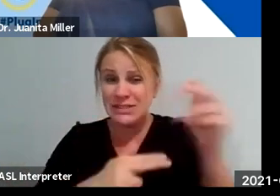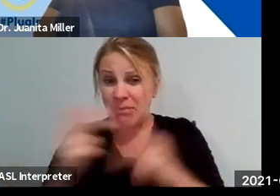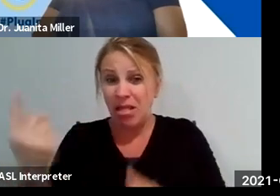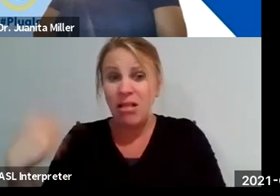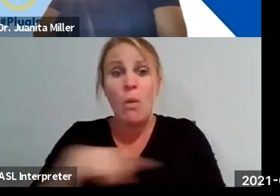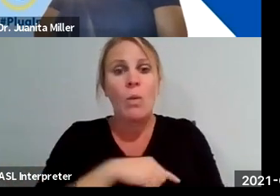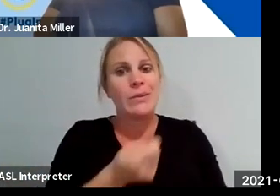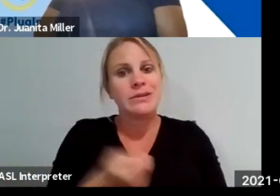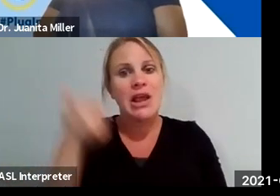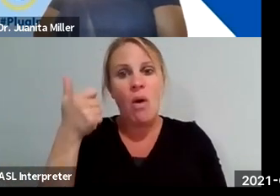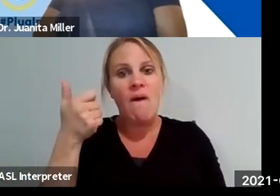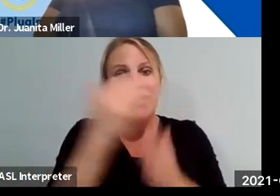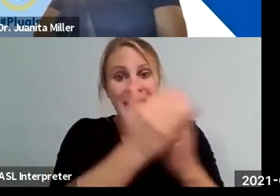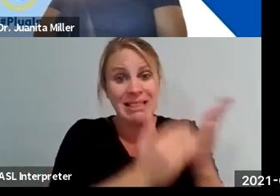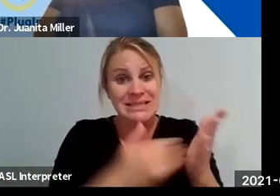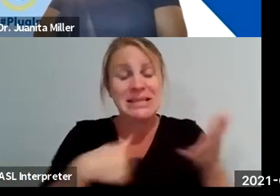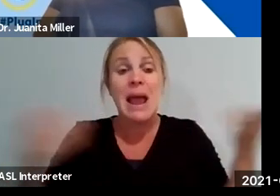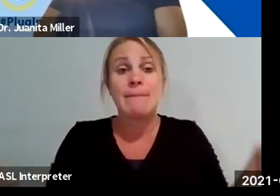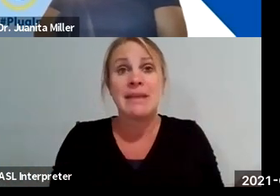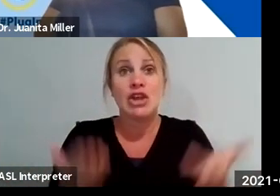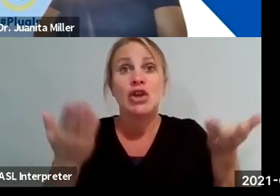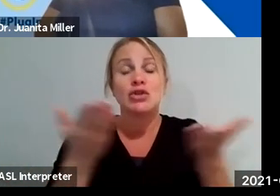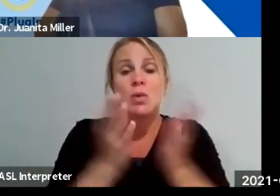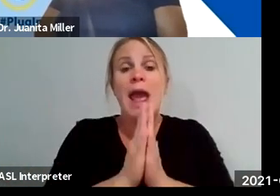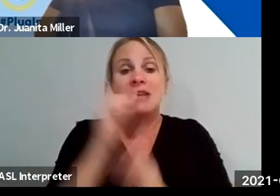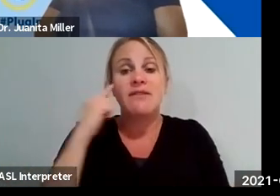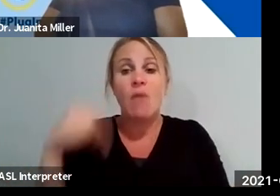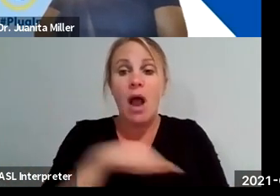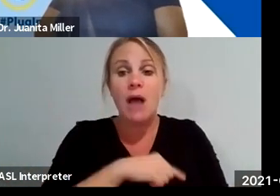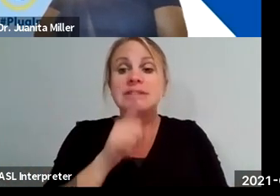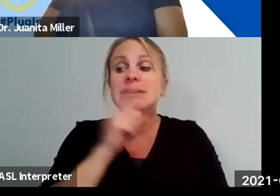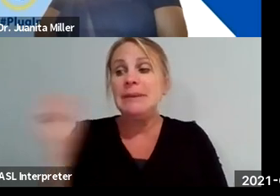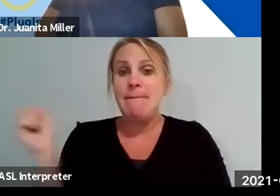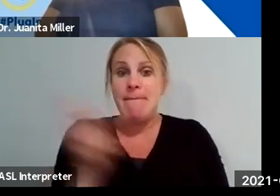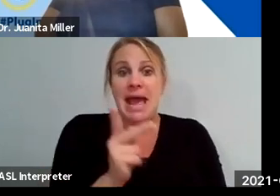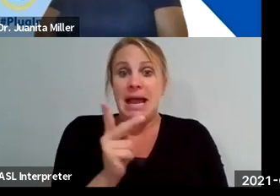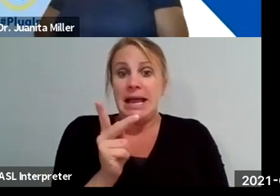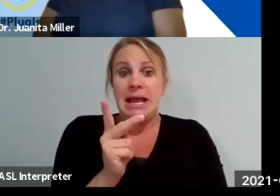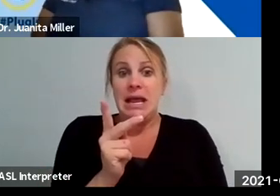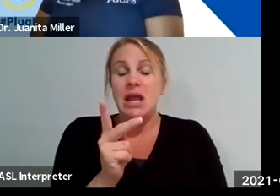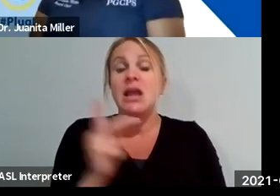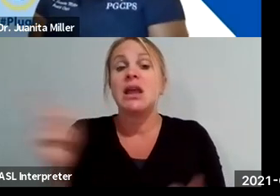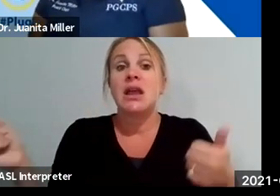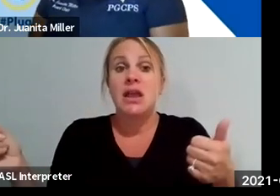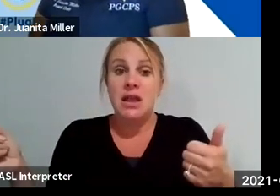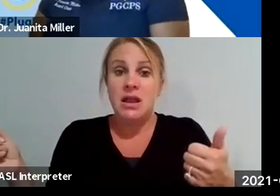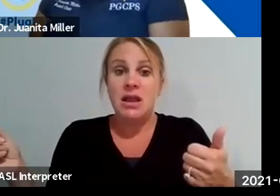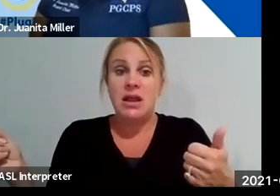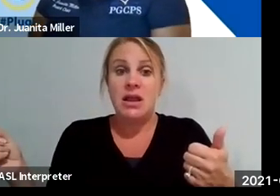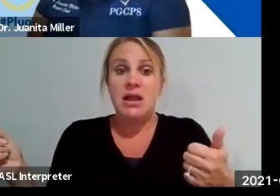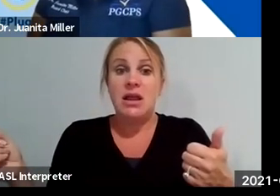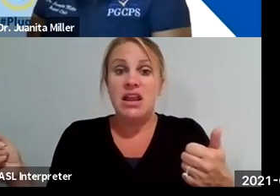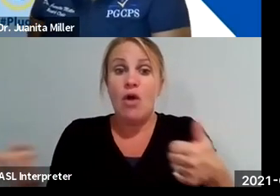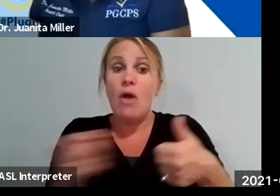taken off that list. I'm here to ask for us to be back in the first cycle. Our